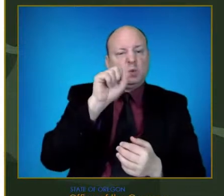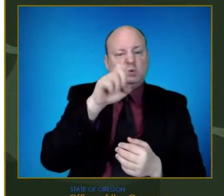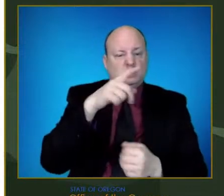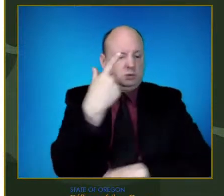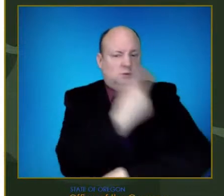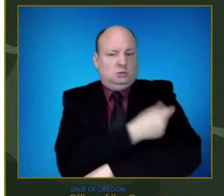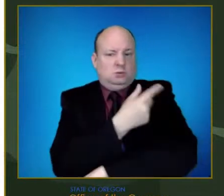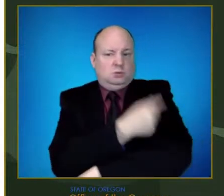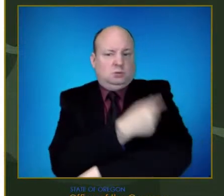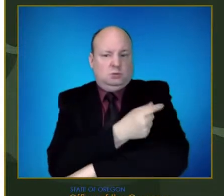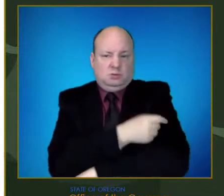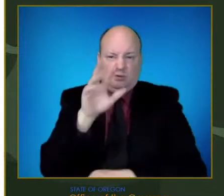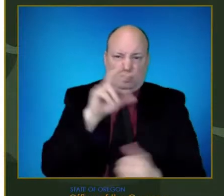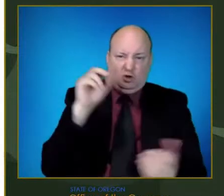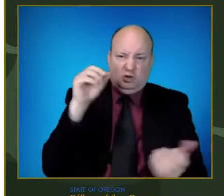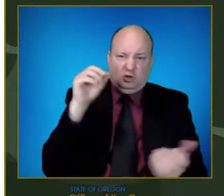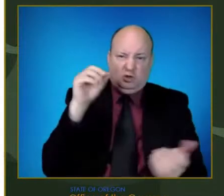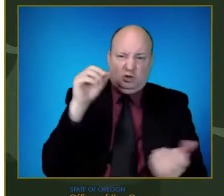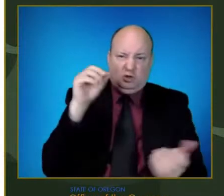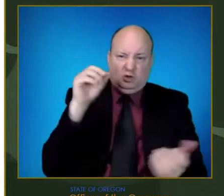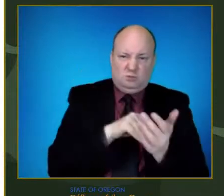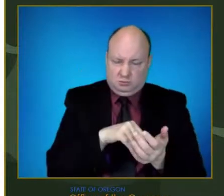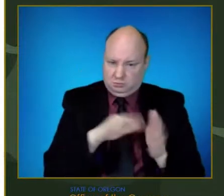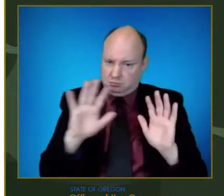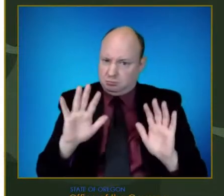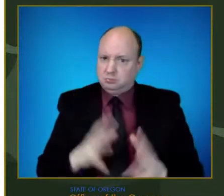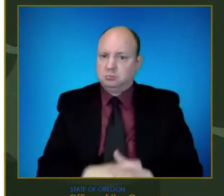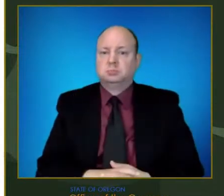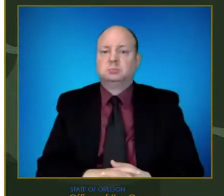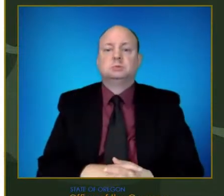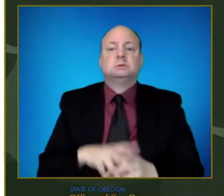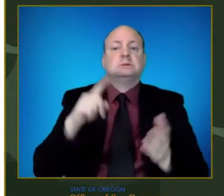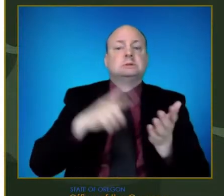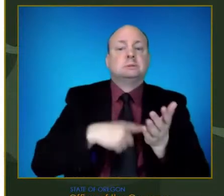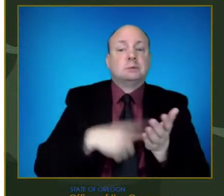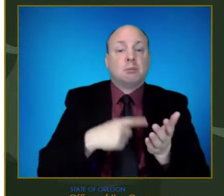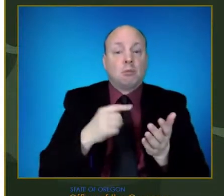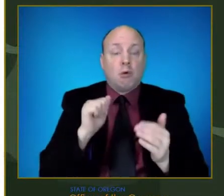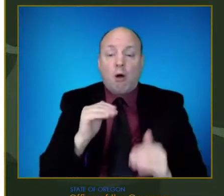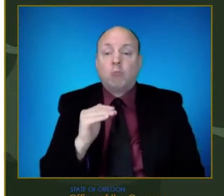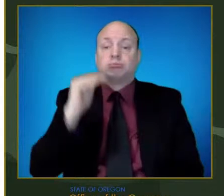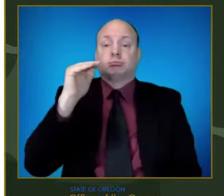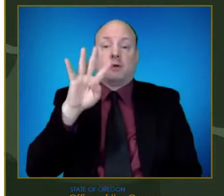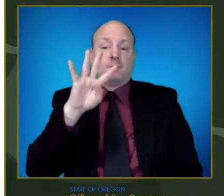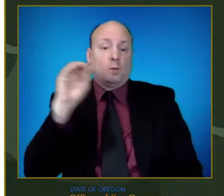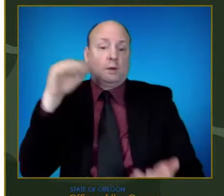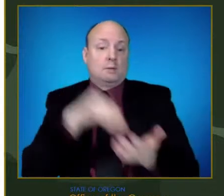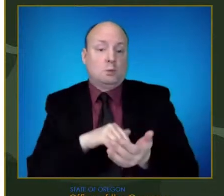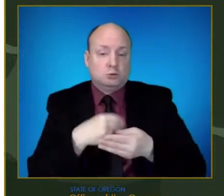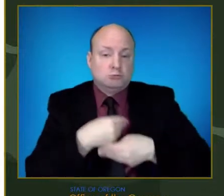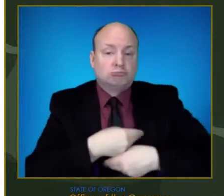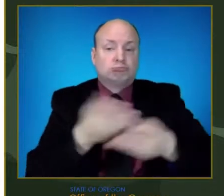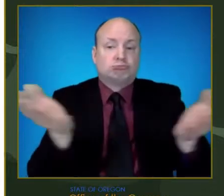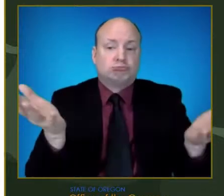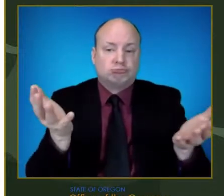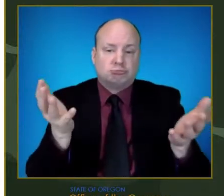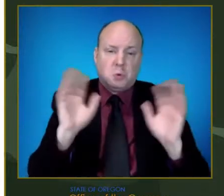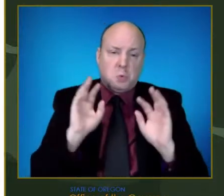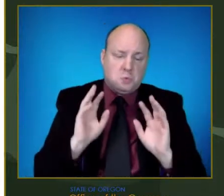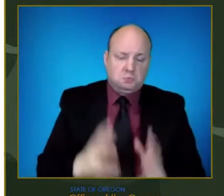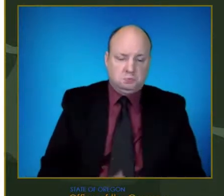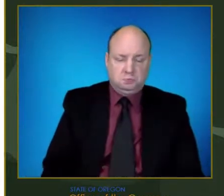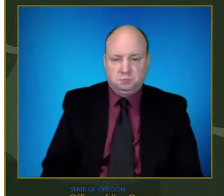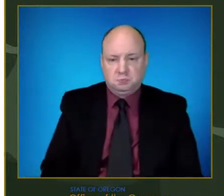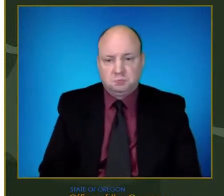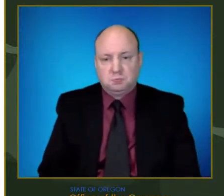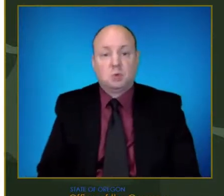vaccinators administered as many as 40,000 doses. As Governor Brown mentioned, the All for Oregon Clinic at the Oregon Convention Center